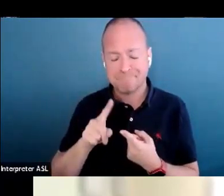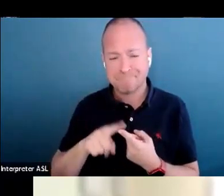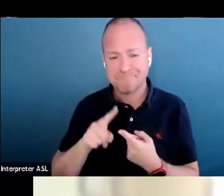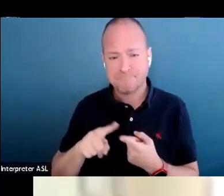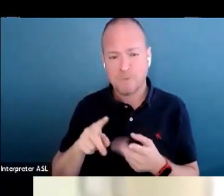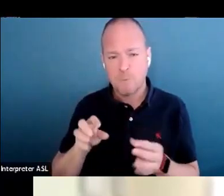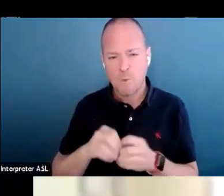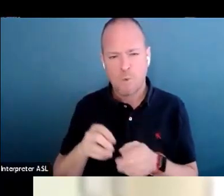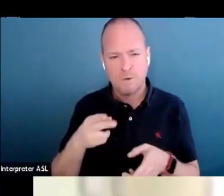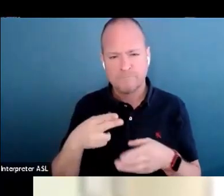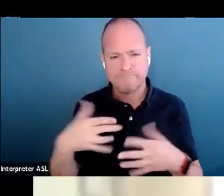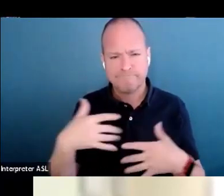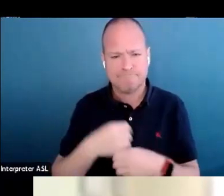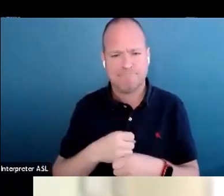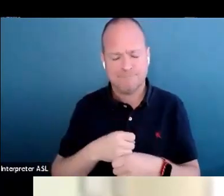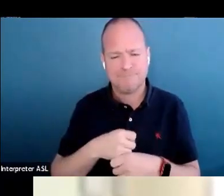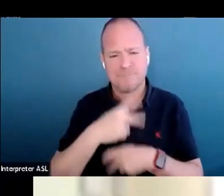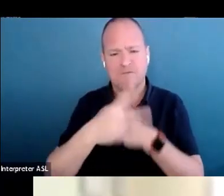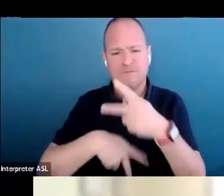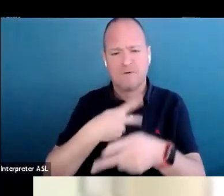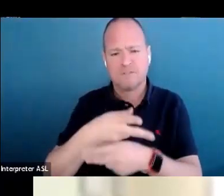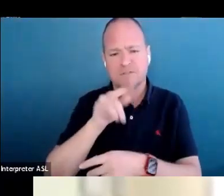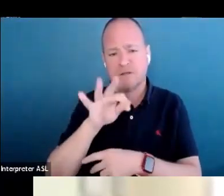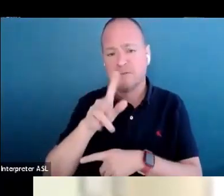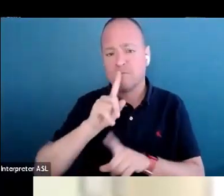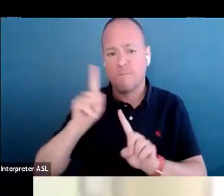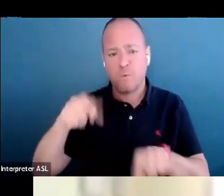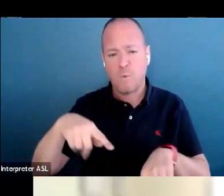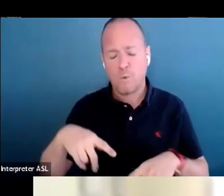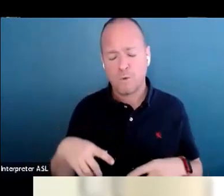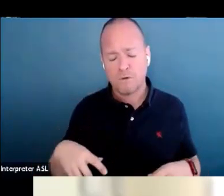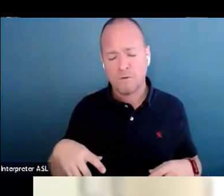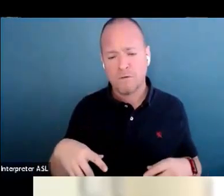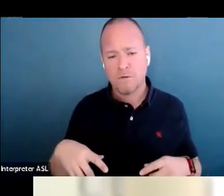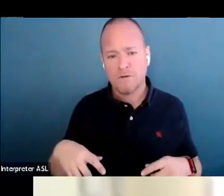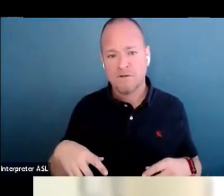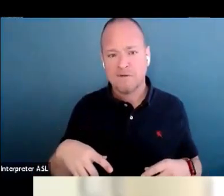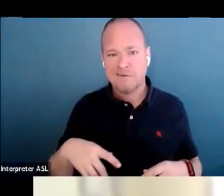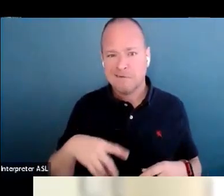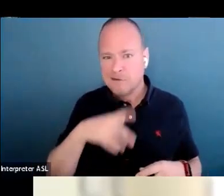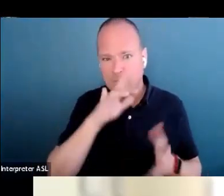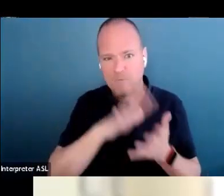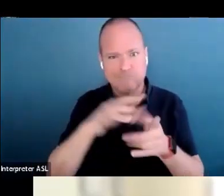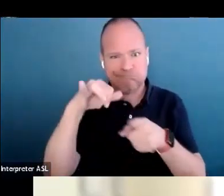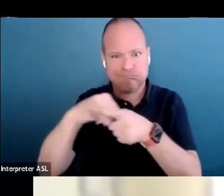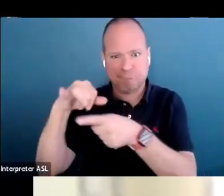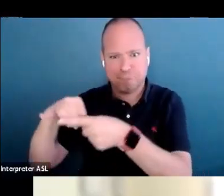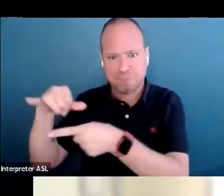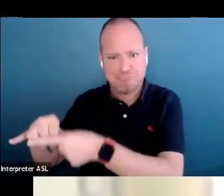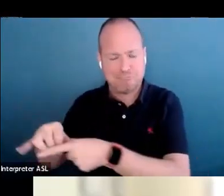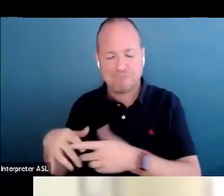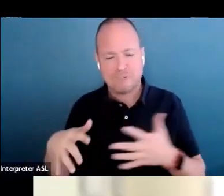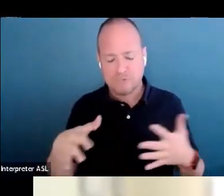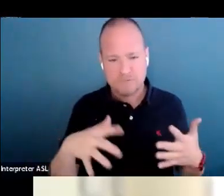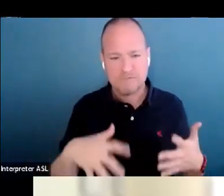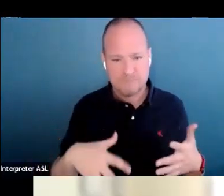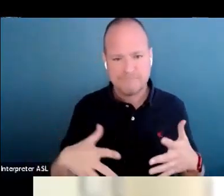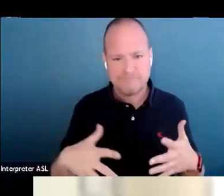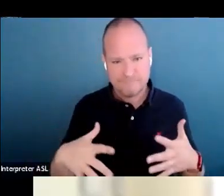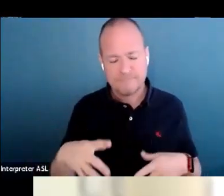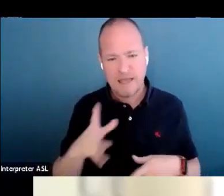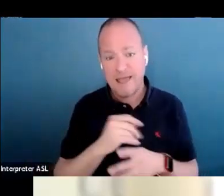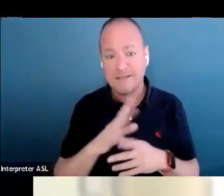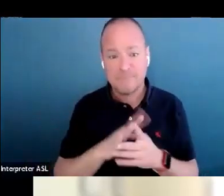shorter versions of the report, not so technical, using not so technical language, and some